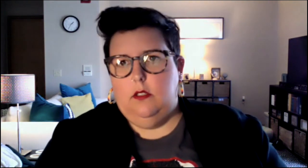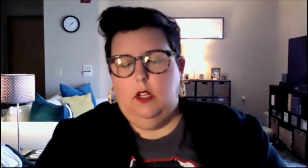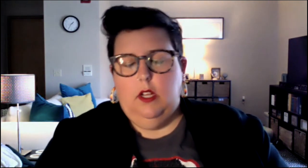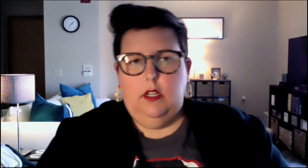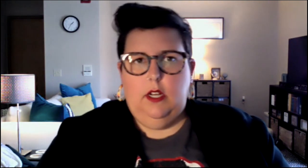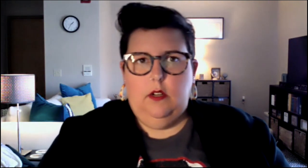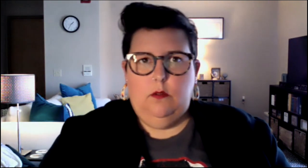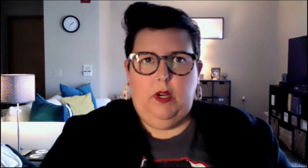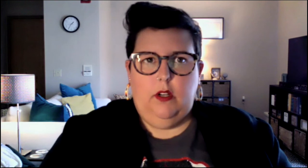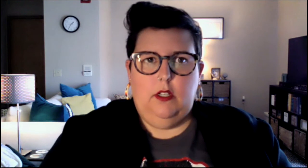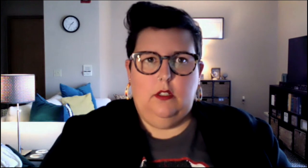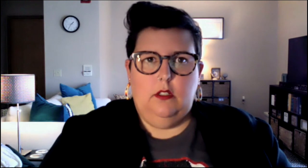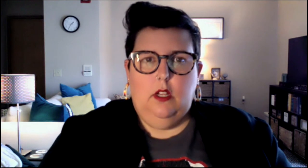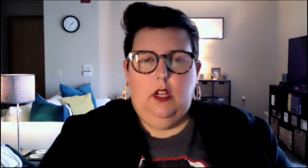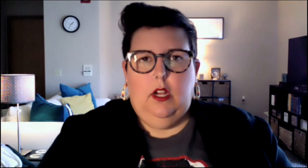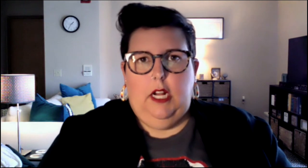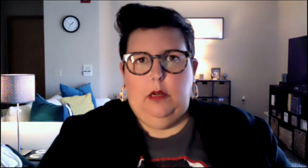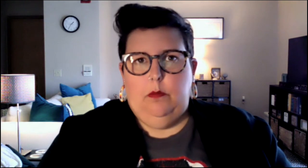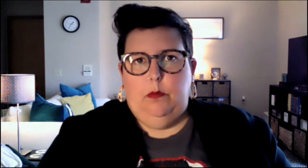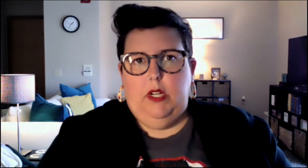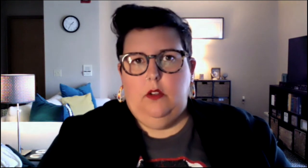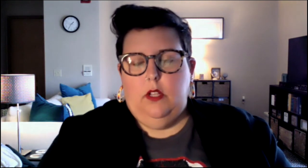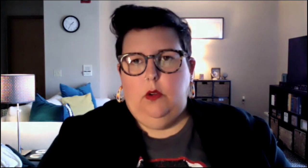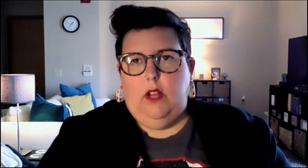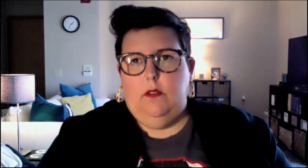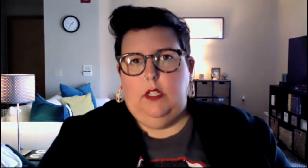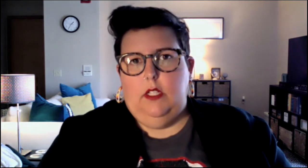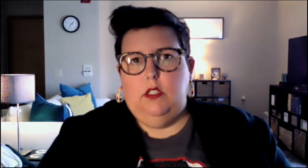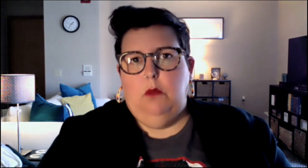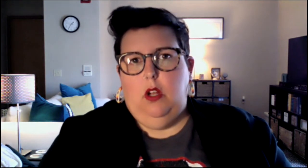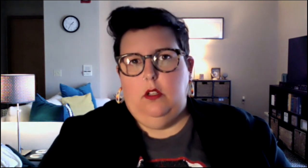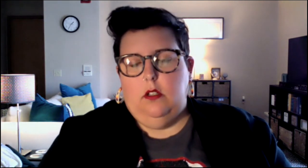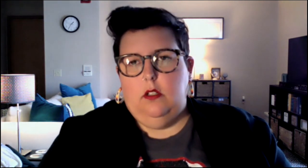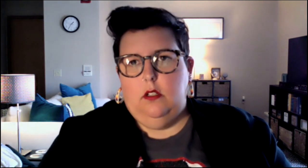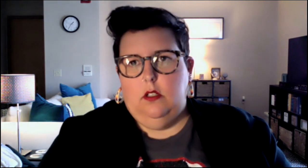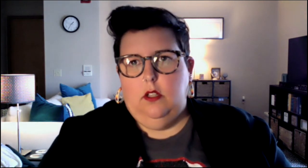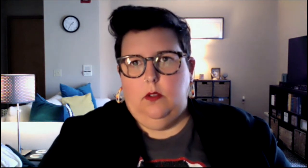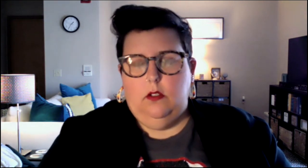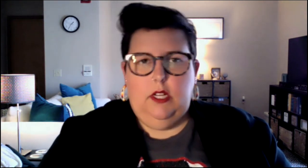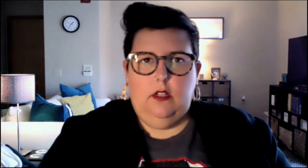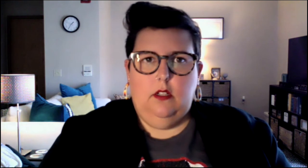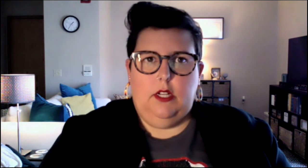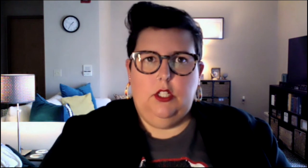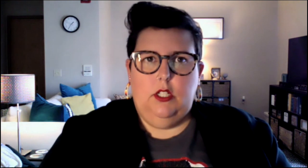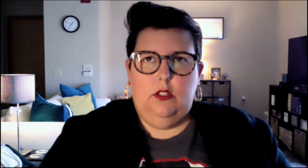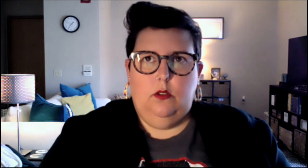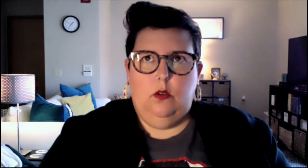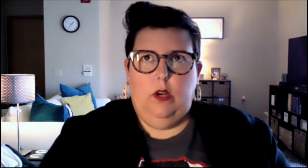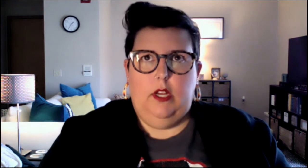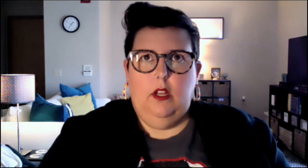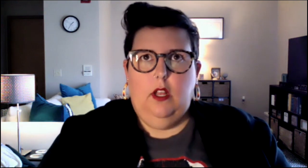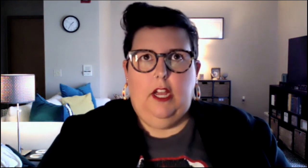categorizes Native Americans. But, you know, then you have like these smaller level data collection that